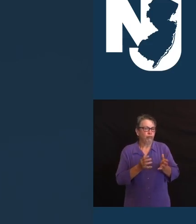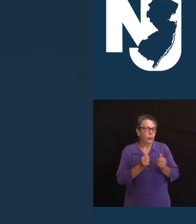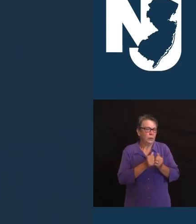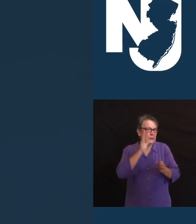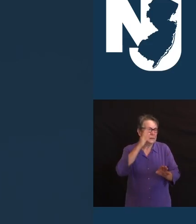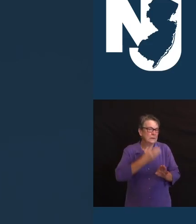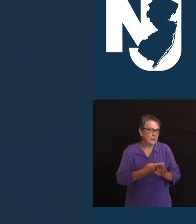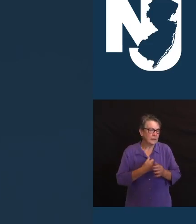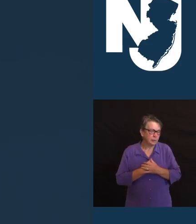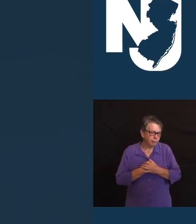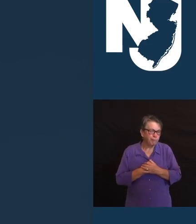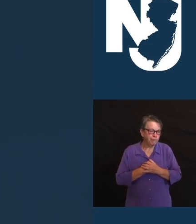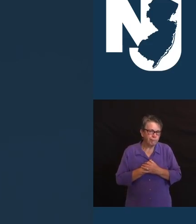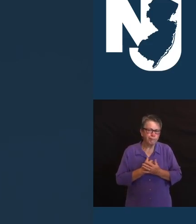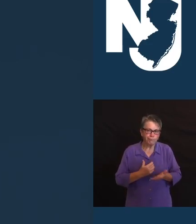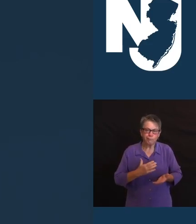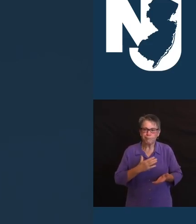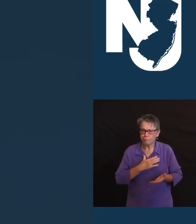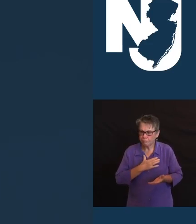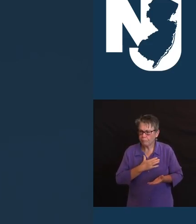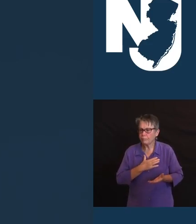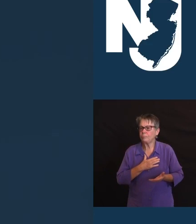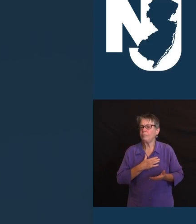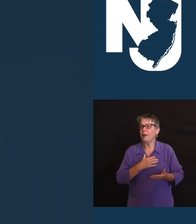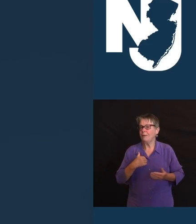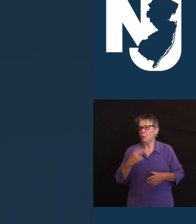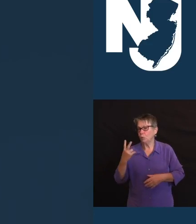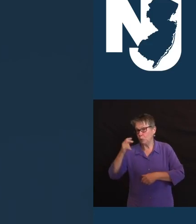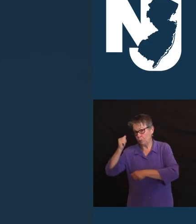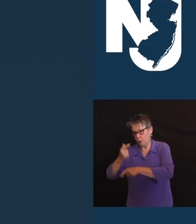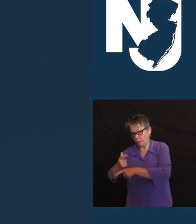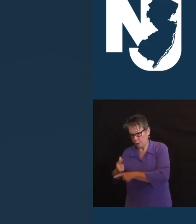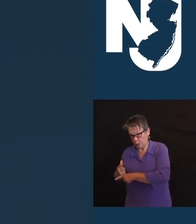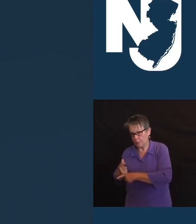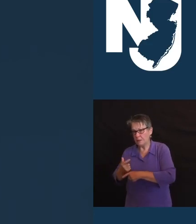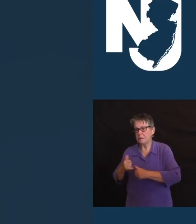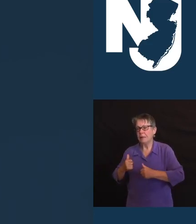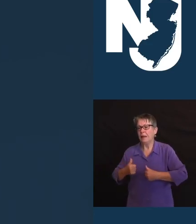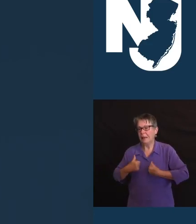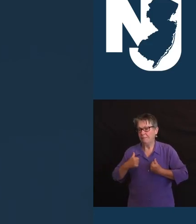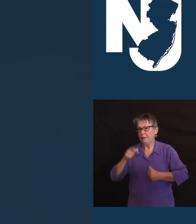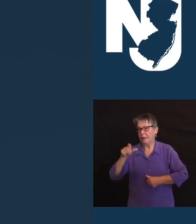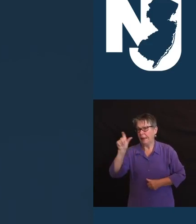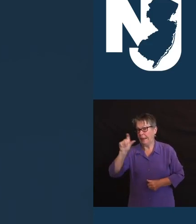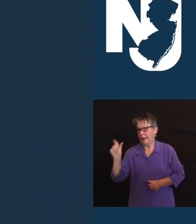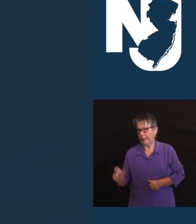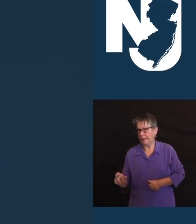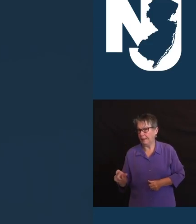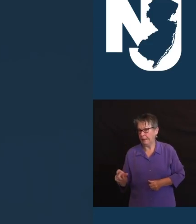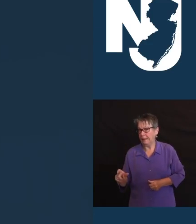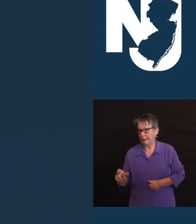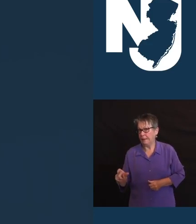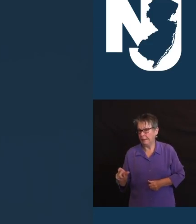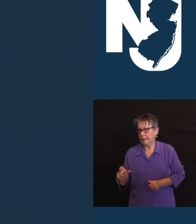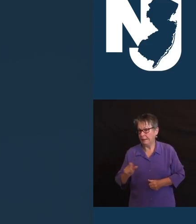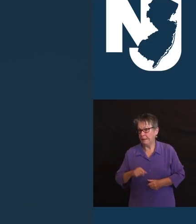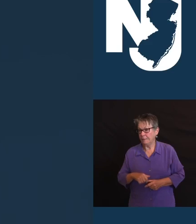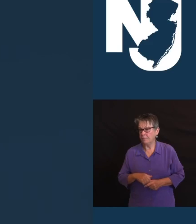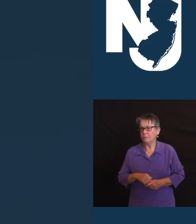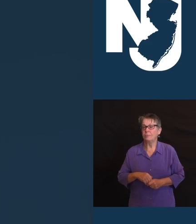brothers Giovanni and Pietro, both of whom live in Italy, and numerous nieces and nephews both here in New Jersey as well as in